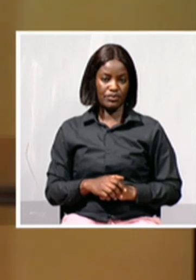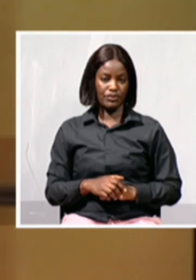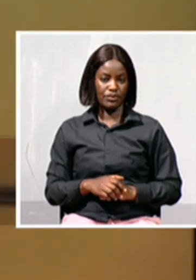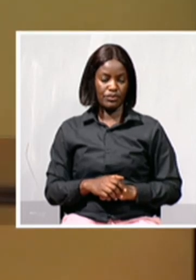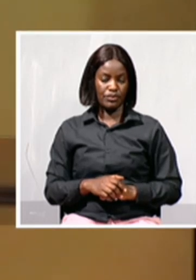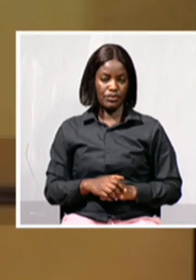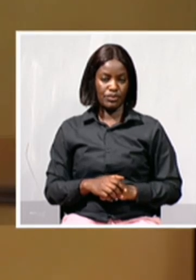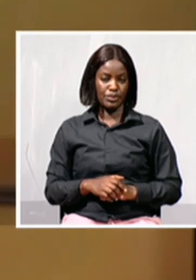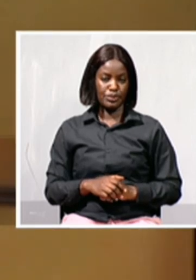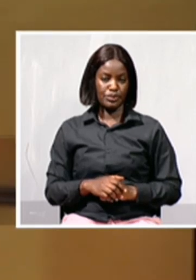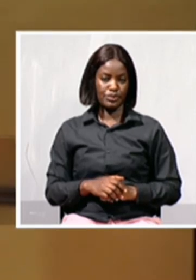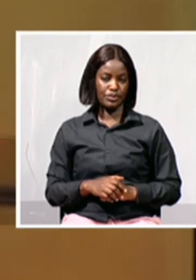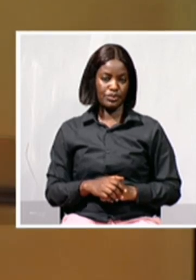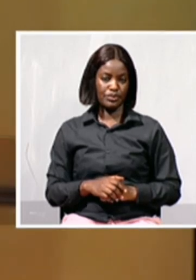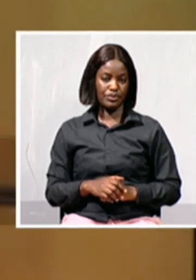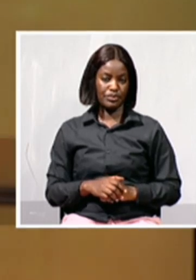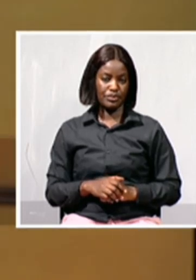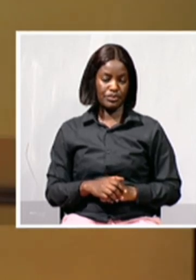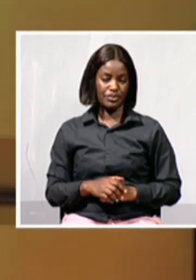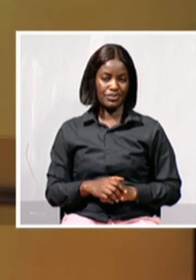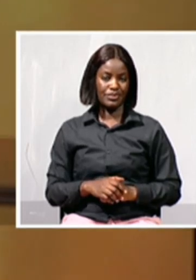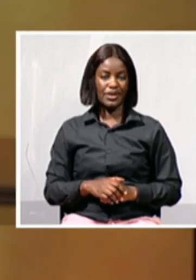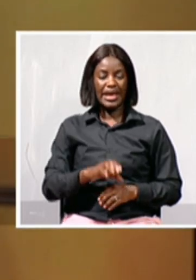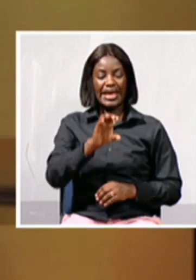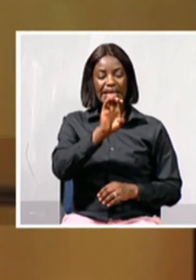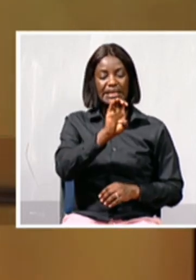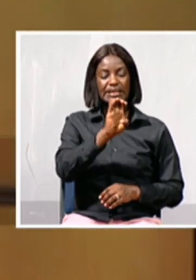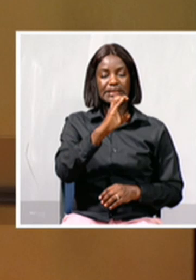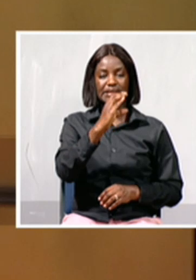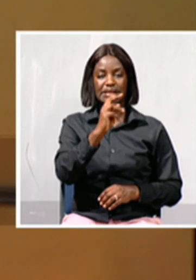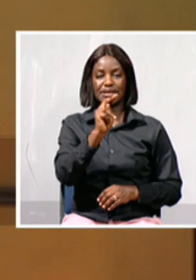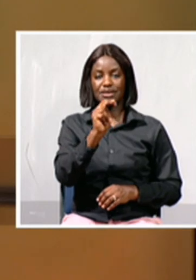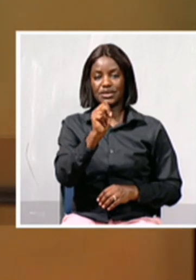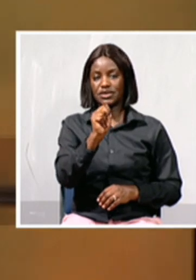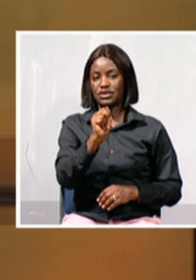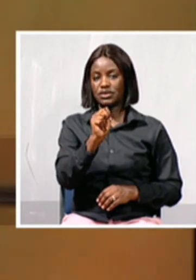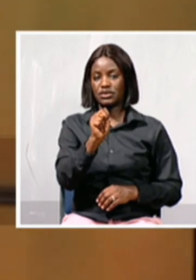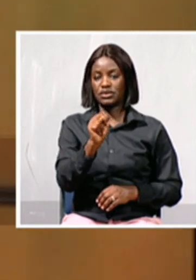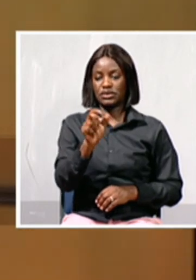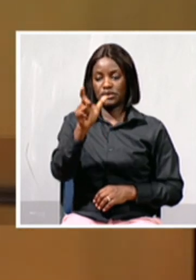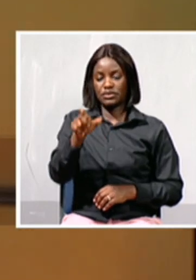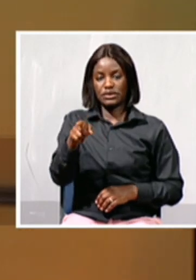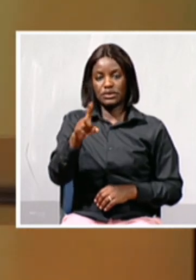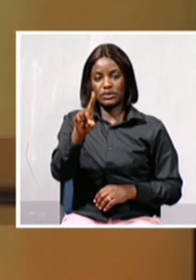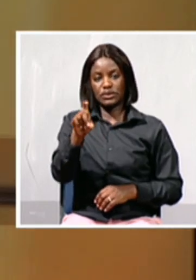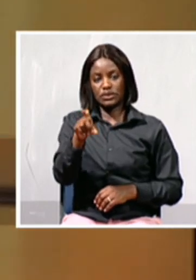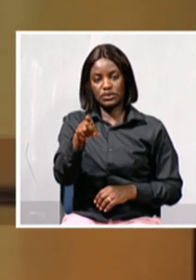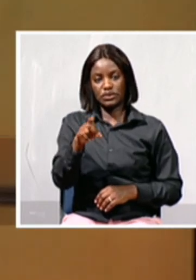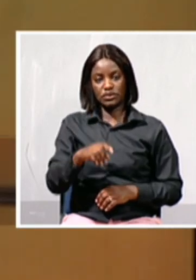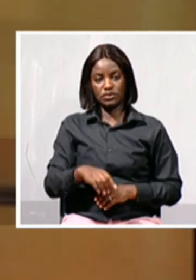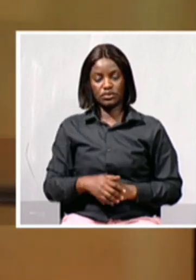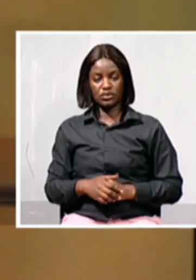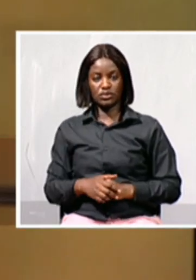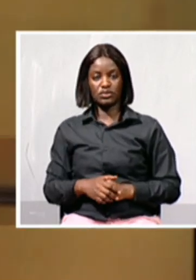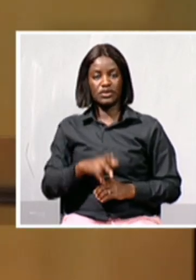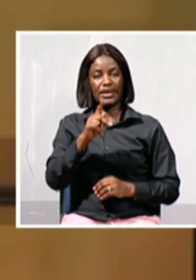to be an agent of ECN, and I would like also perhaps Doctor to share with us